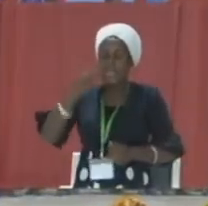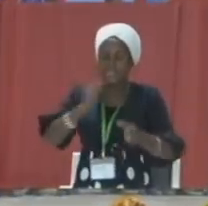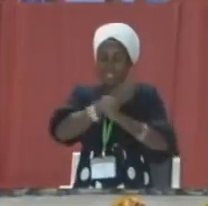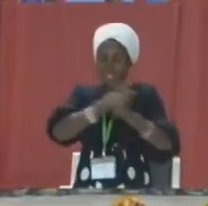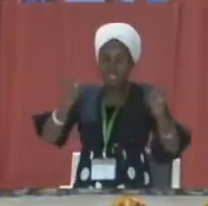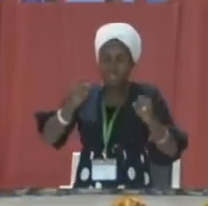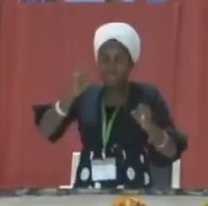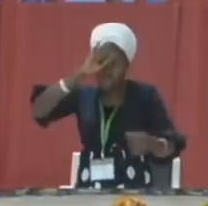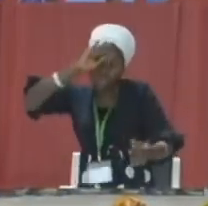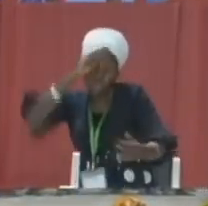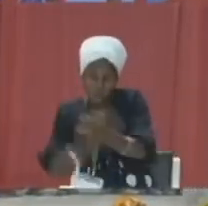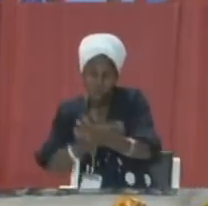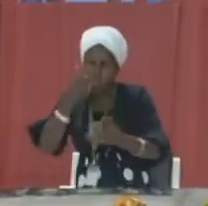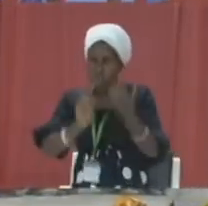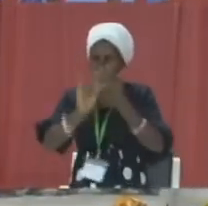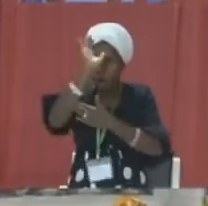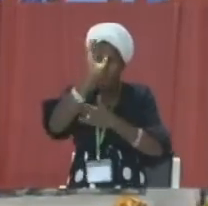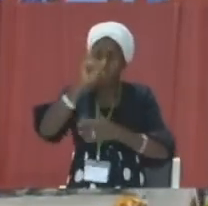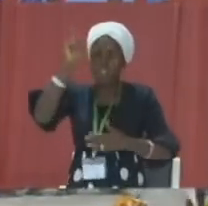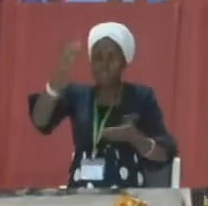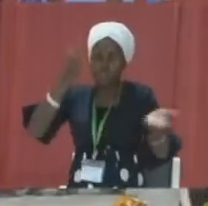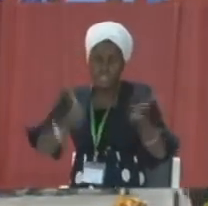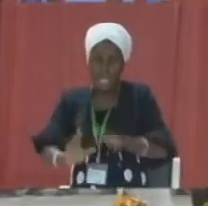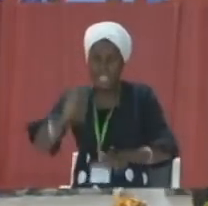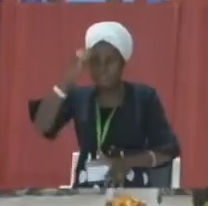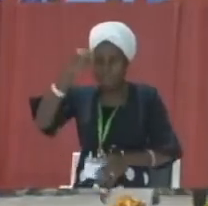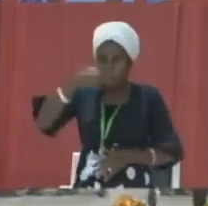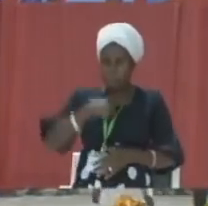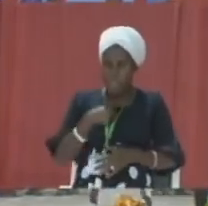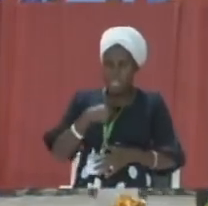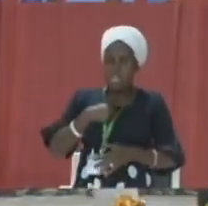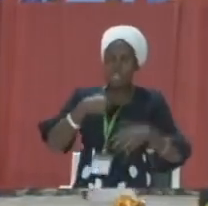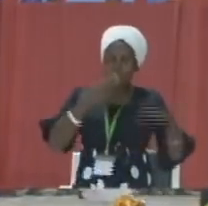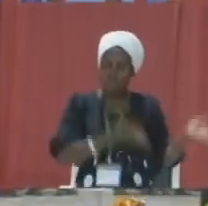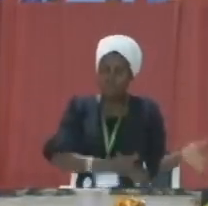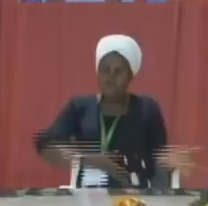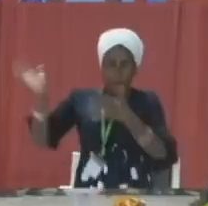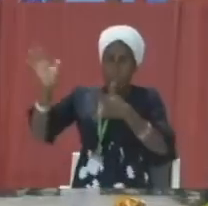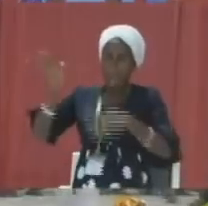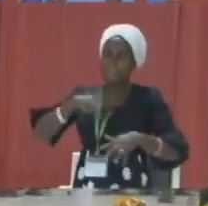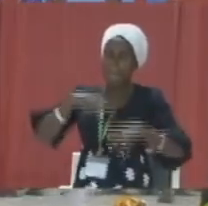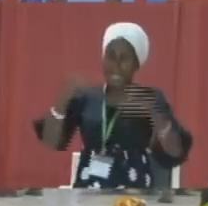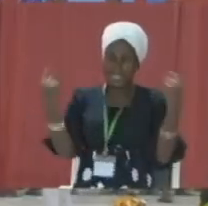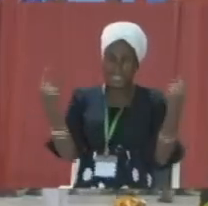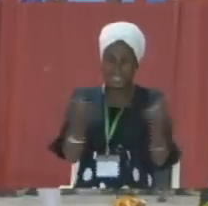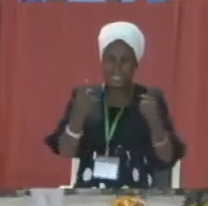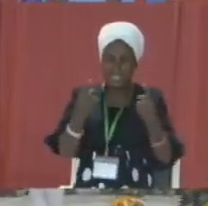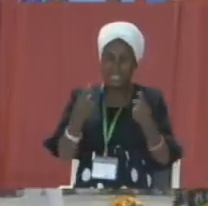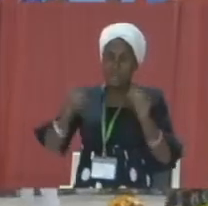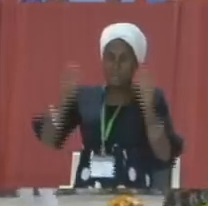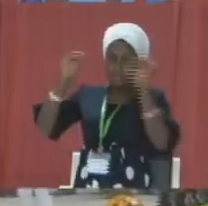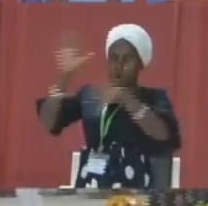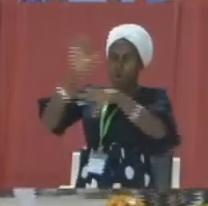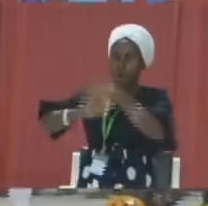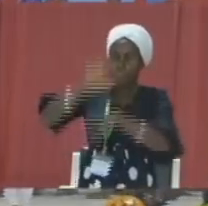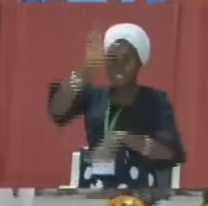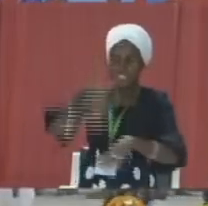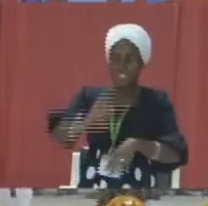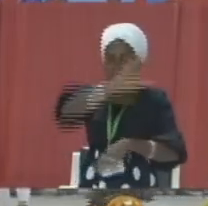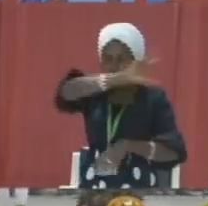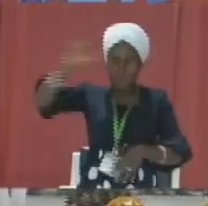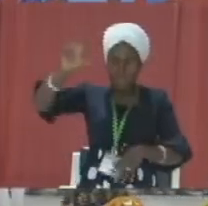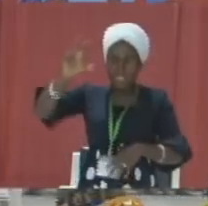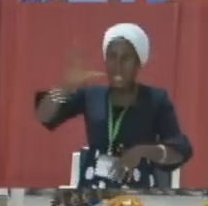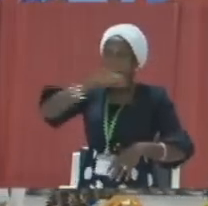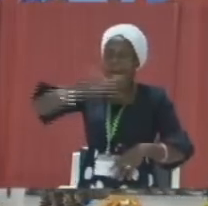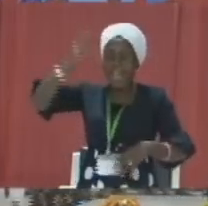died for me, taking my sin with you on the cross, and you rose from the